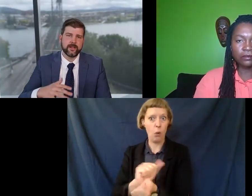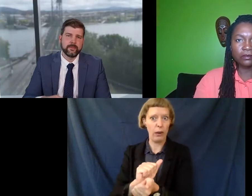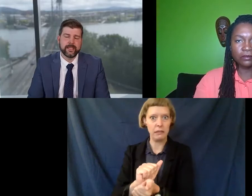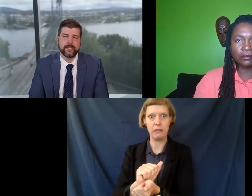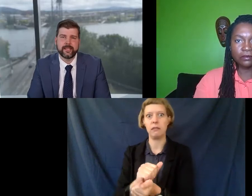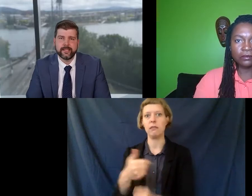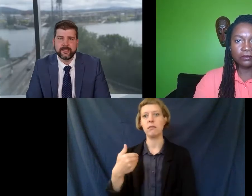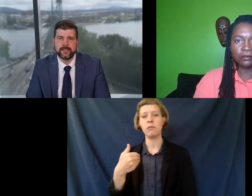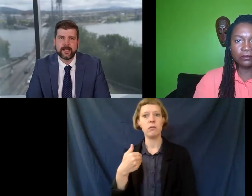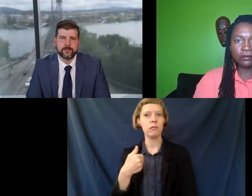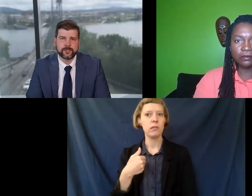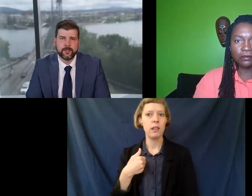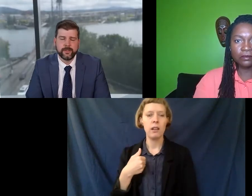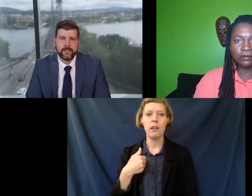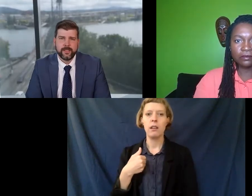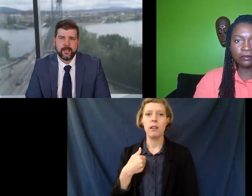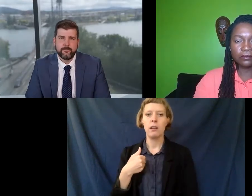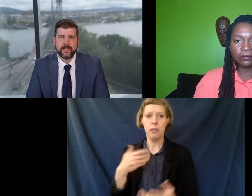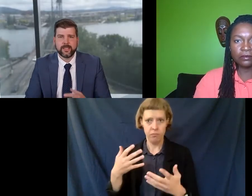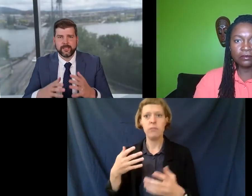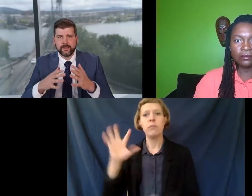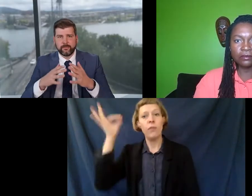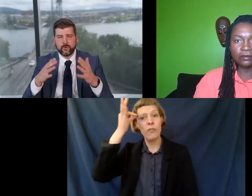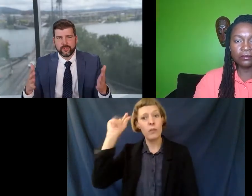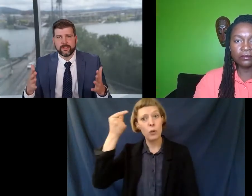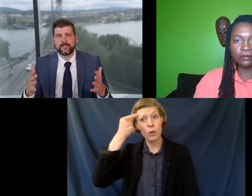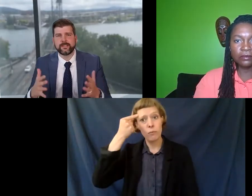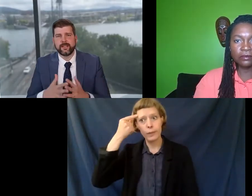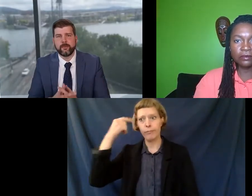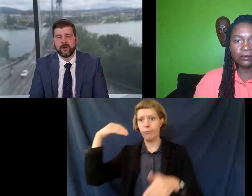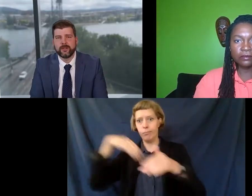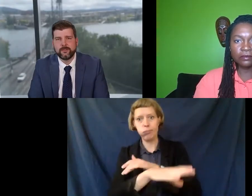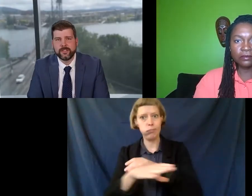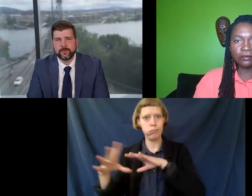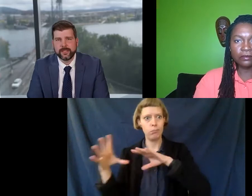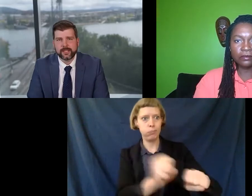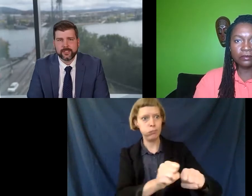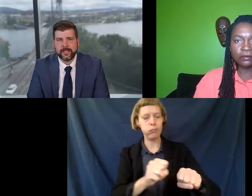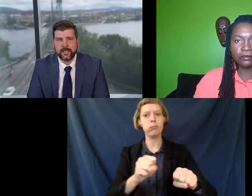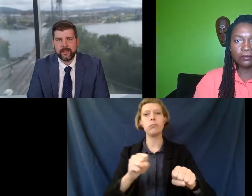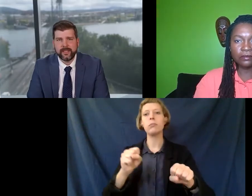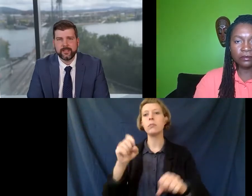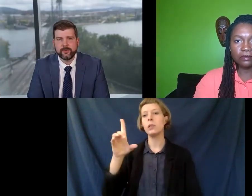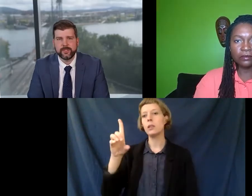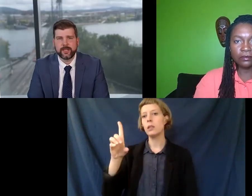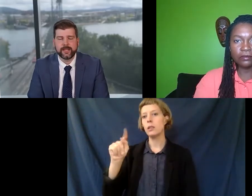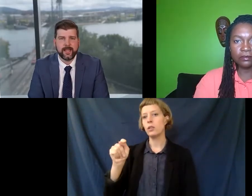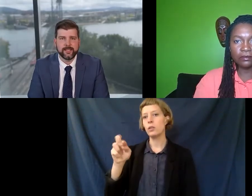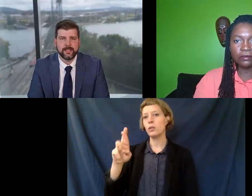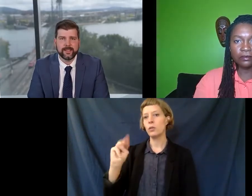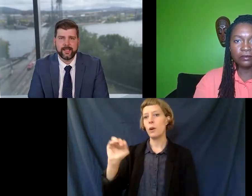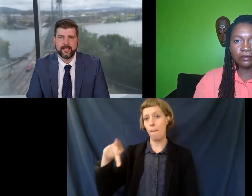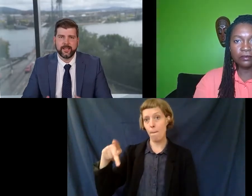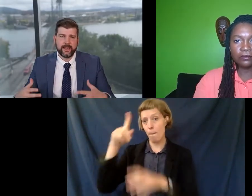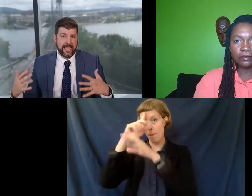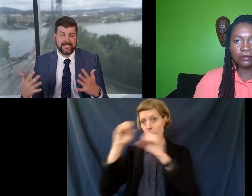government come in and Donald Trump making Portland a part of his reelection campaign and really trying to